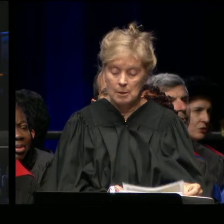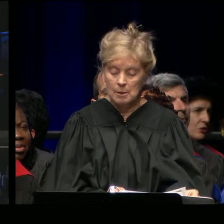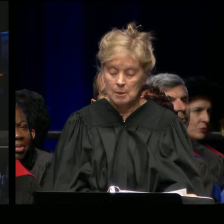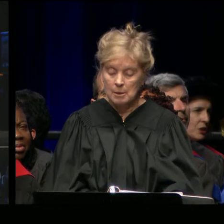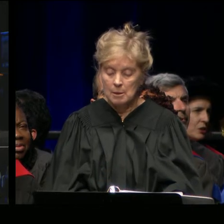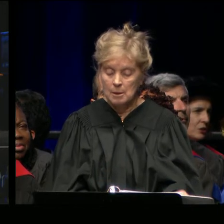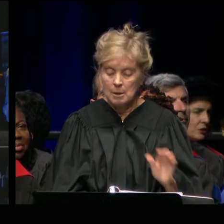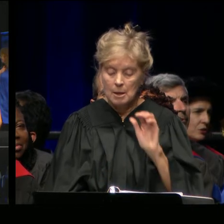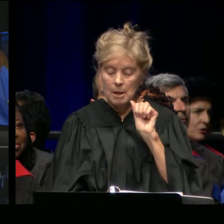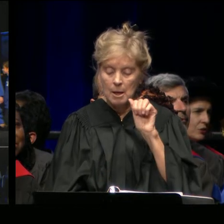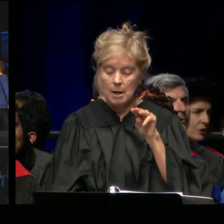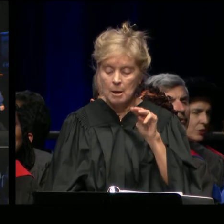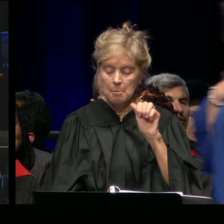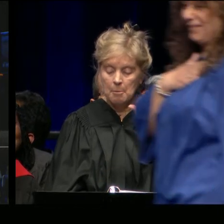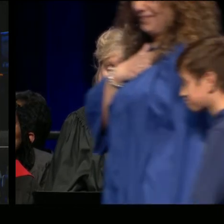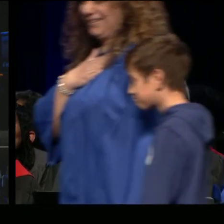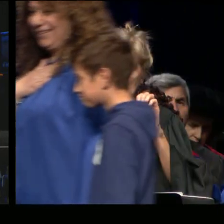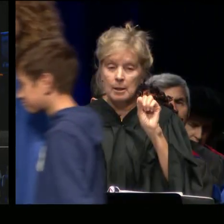Amal Shaloufi.